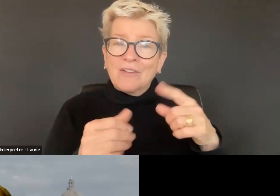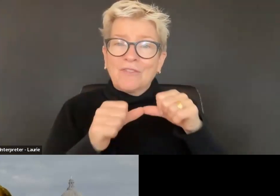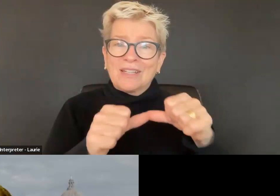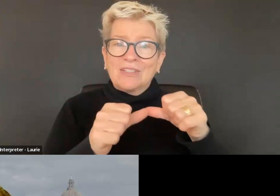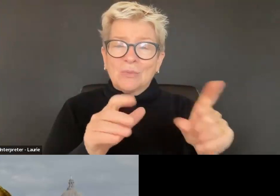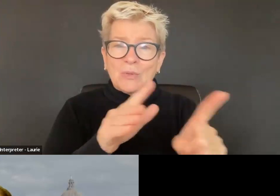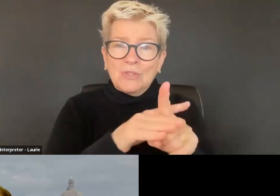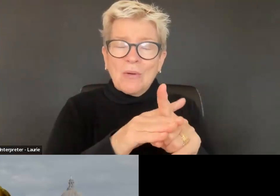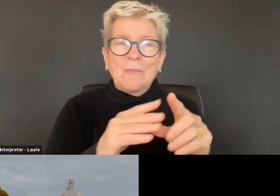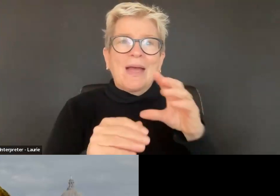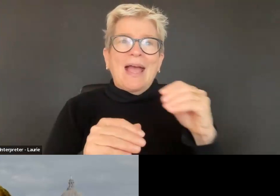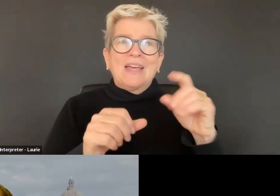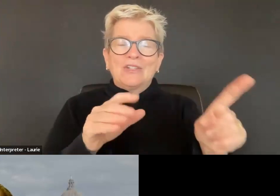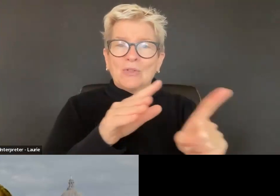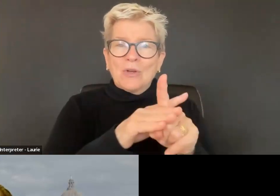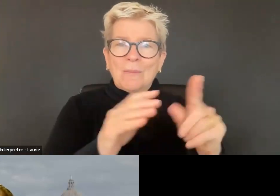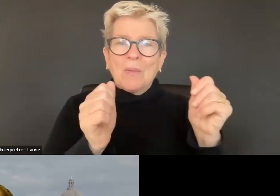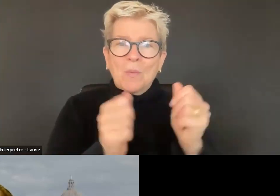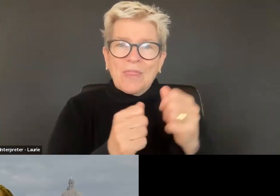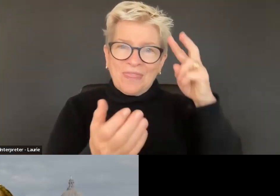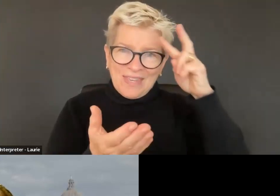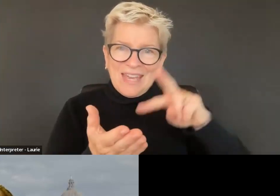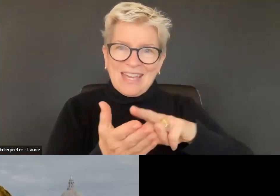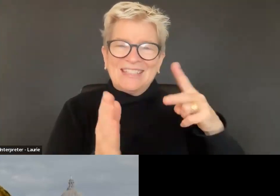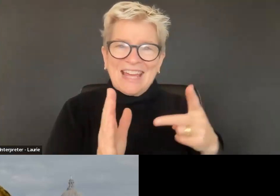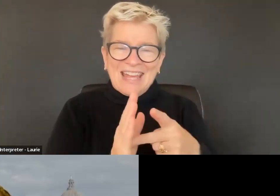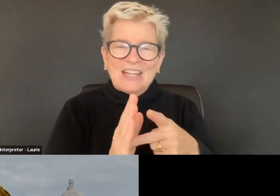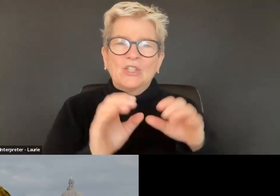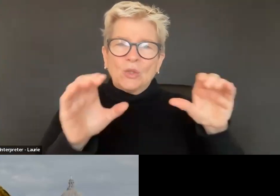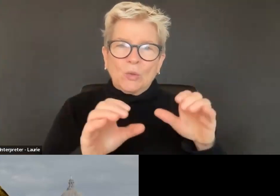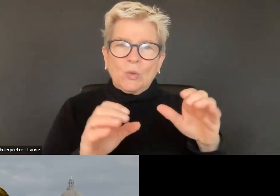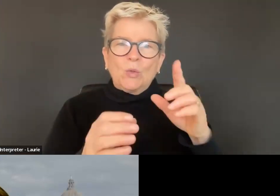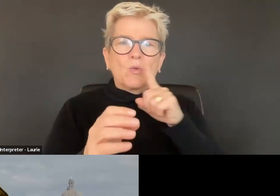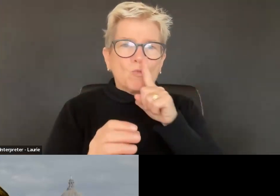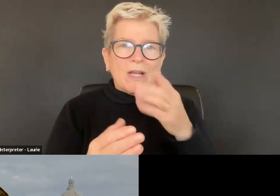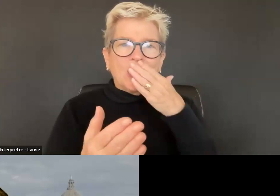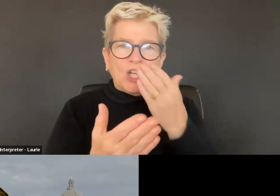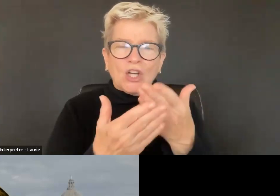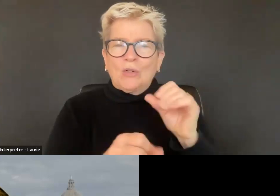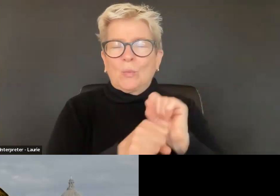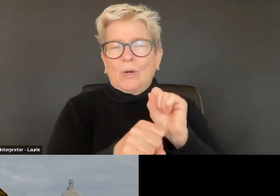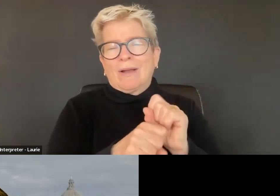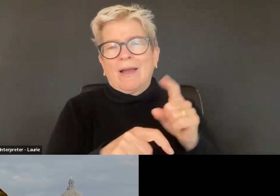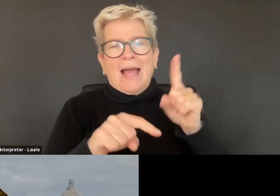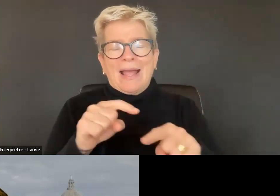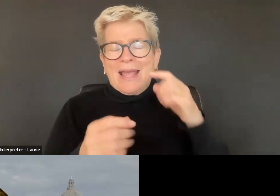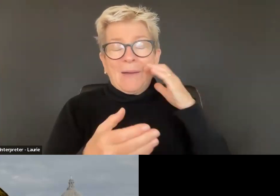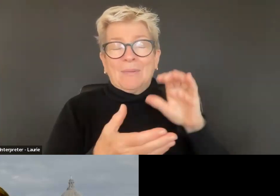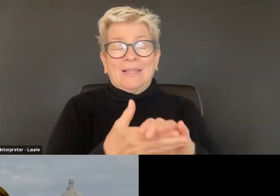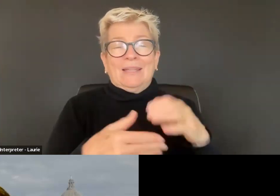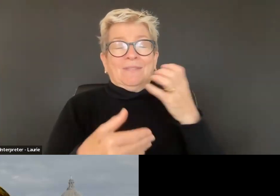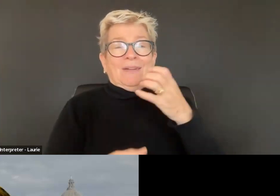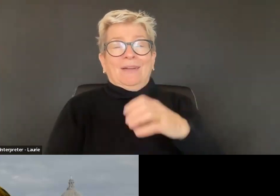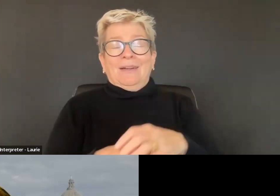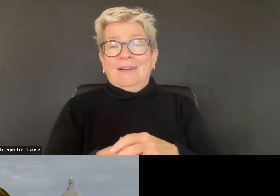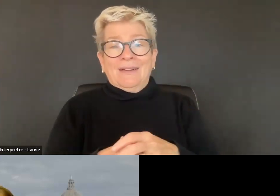continuing to show up with the intent to get really good work done. And I just cannot tell you how proud I am